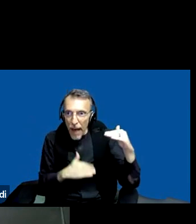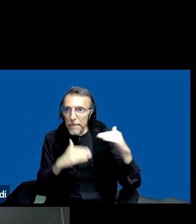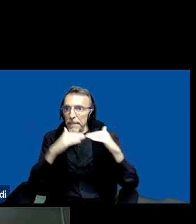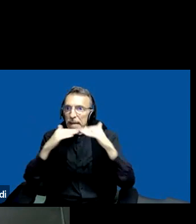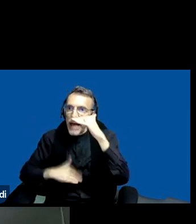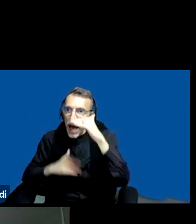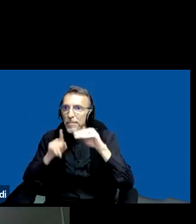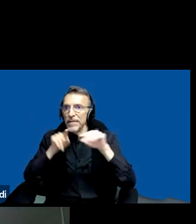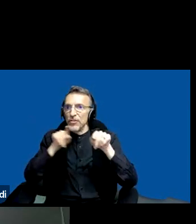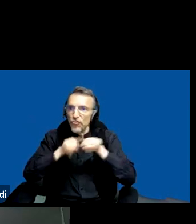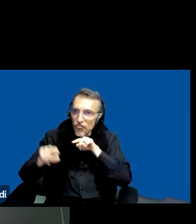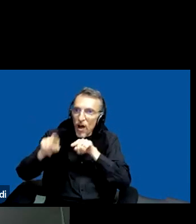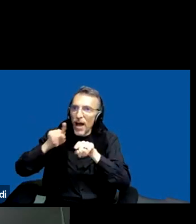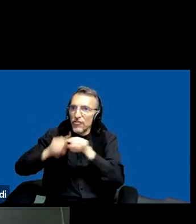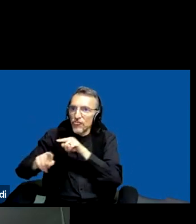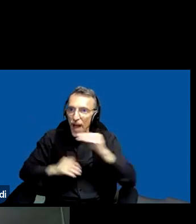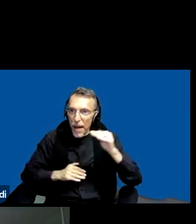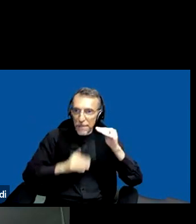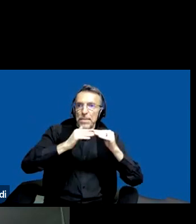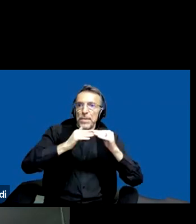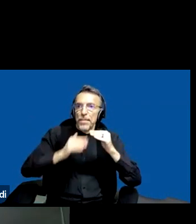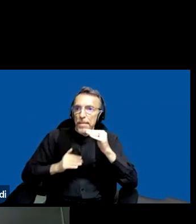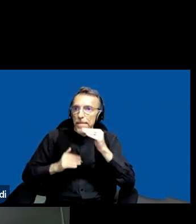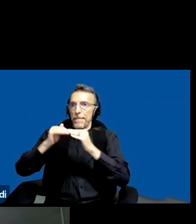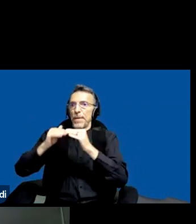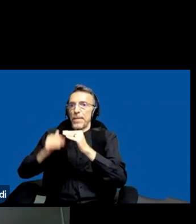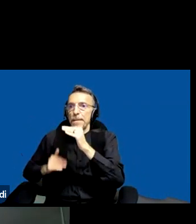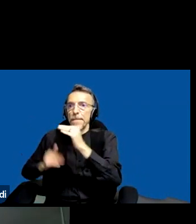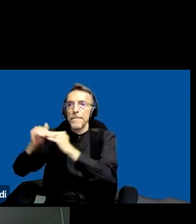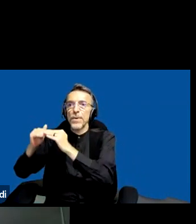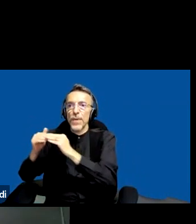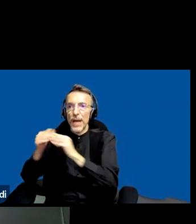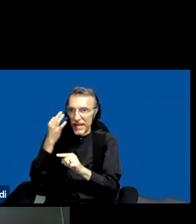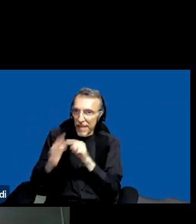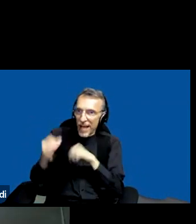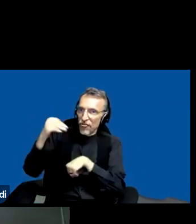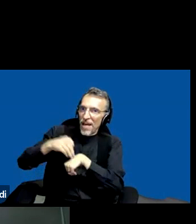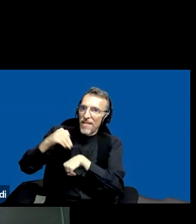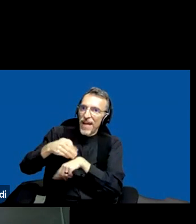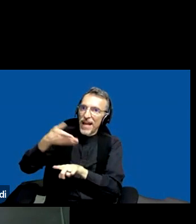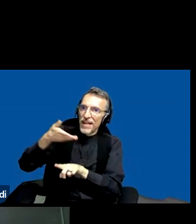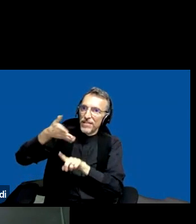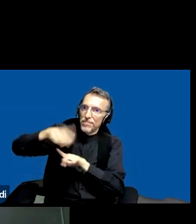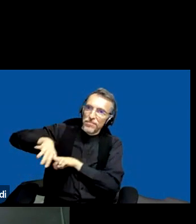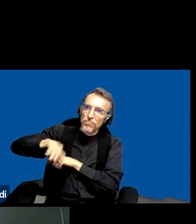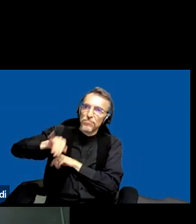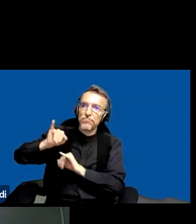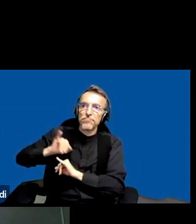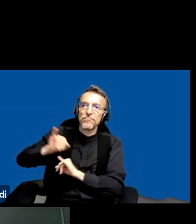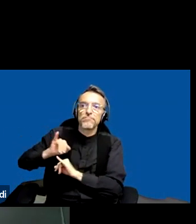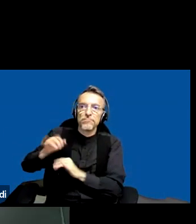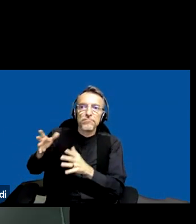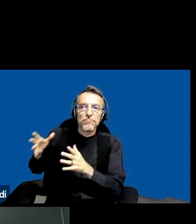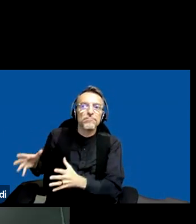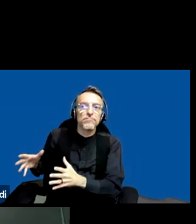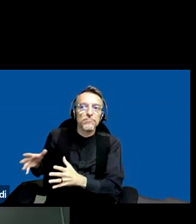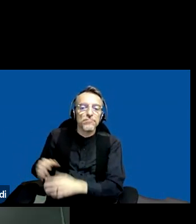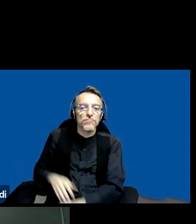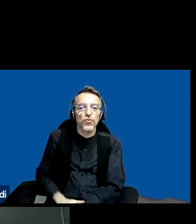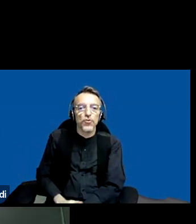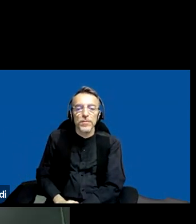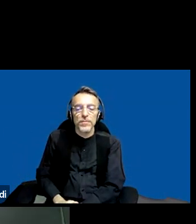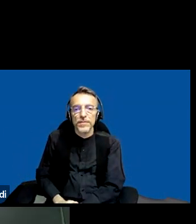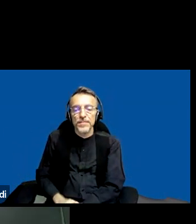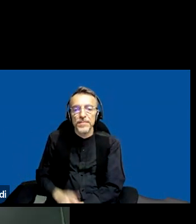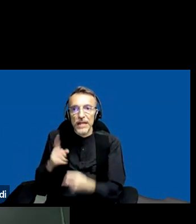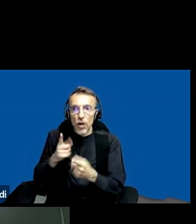from communities of all kinds, including some of the most marginalized. And we badly need to not just give